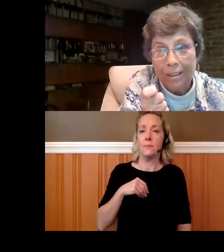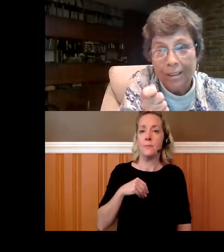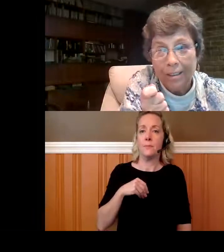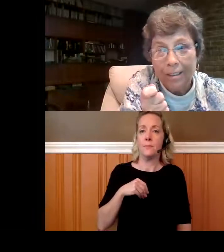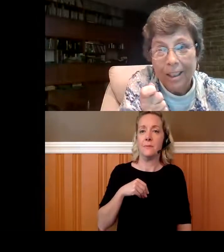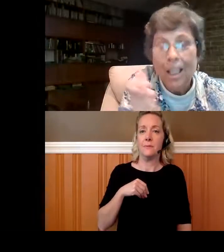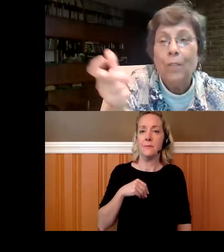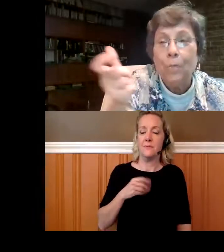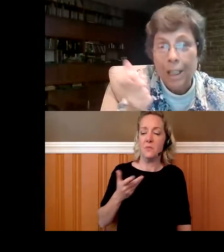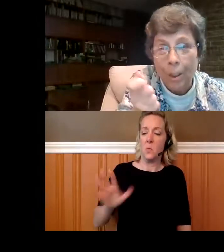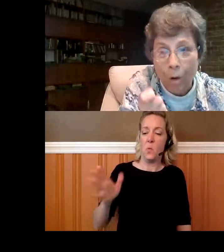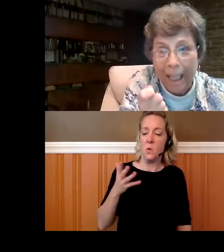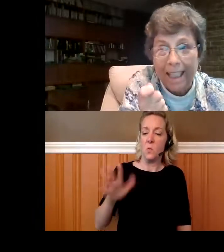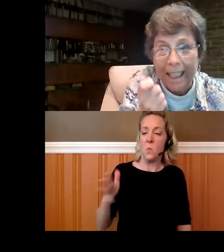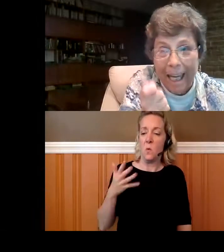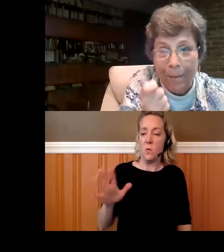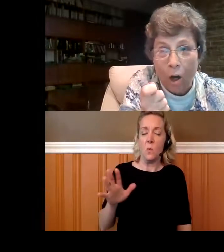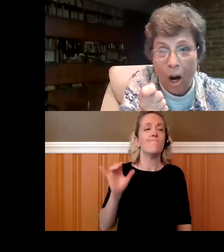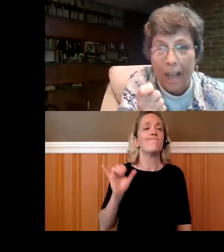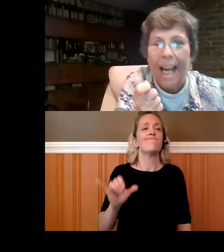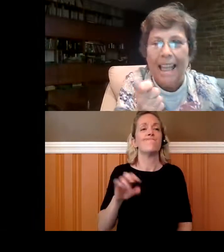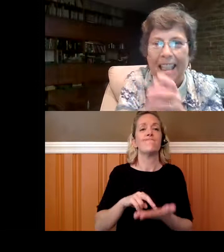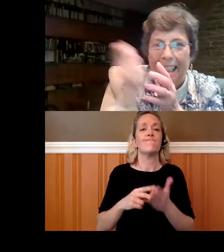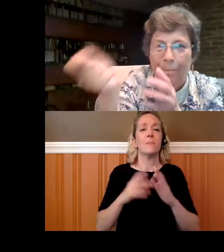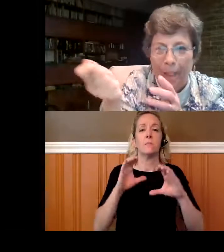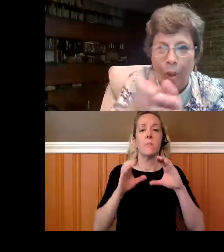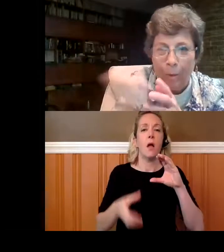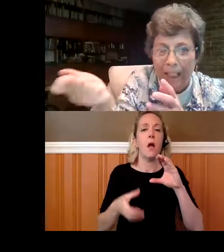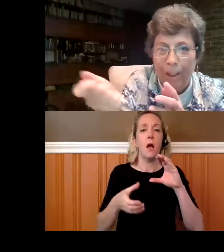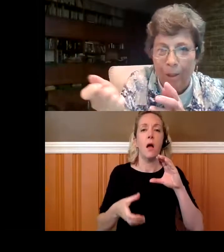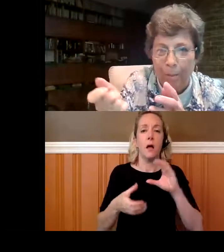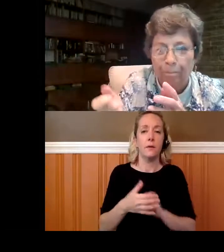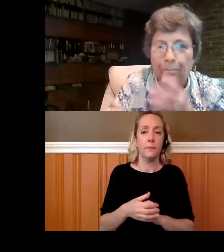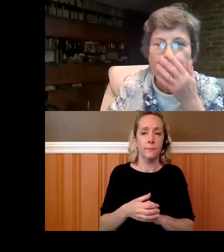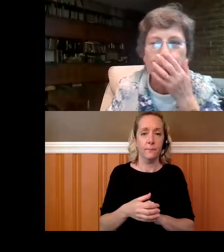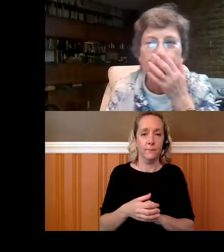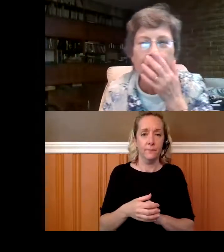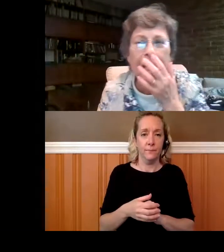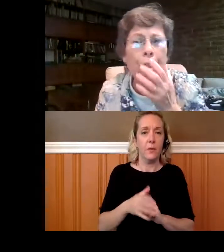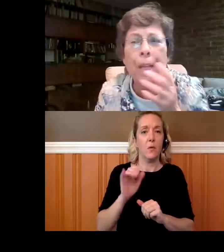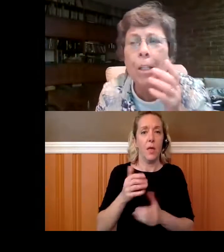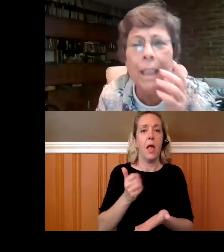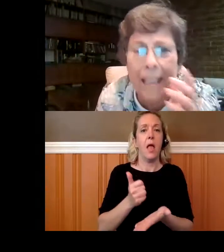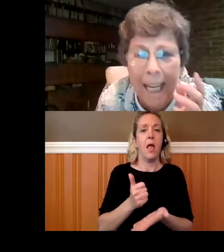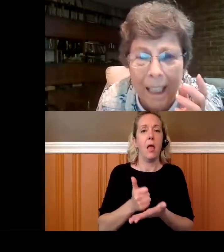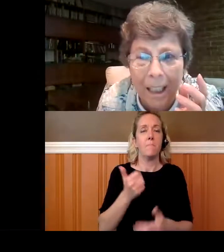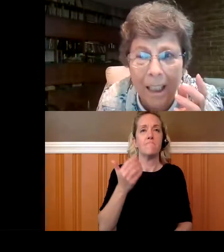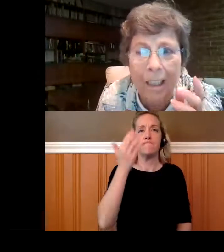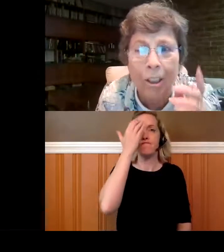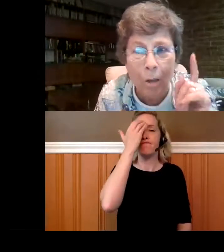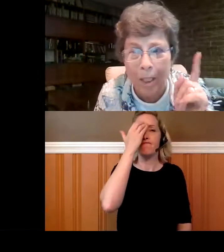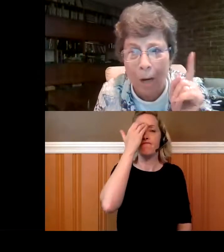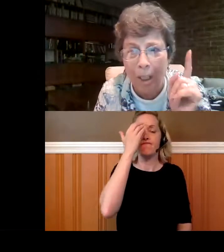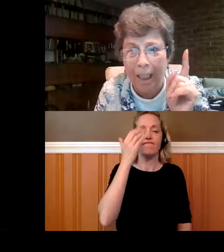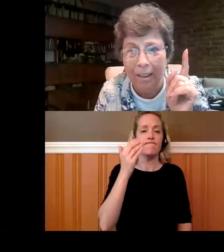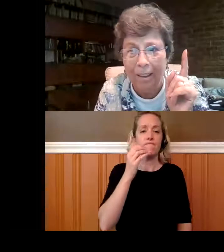and then be able to give it to him. And so if they don't take it, it's not working. So then you have to go into plan